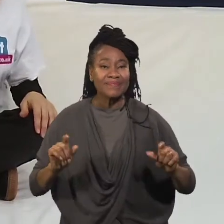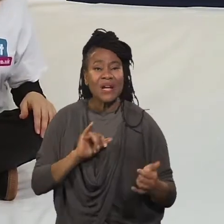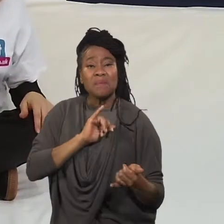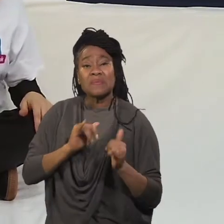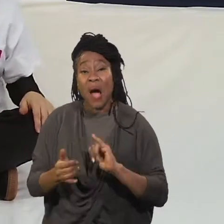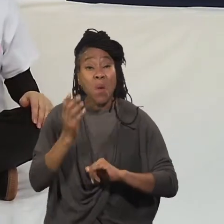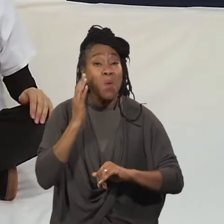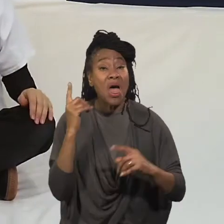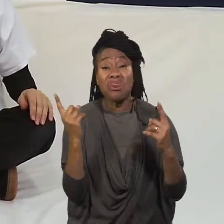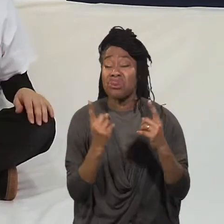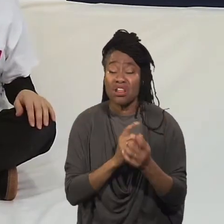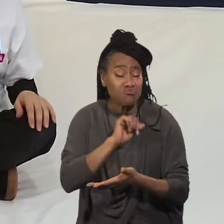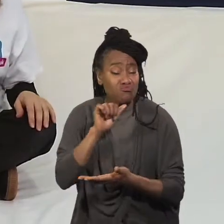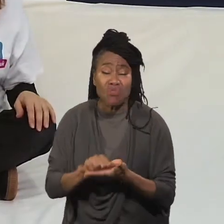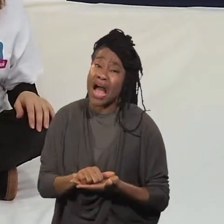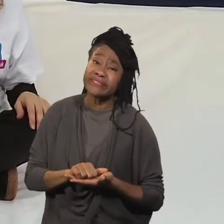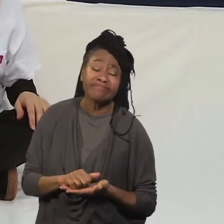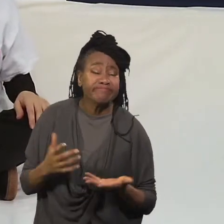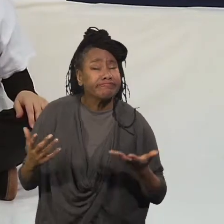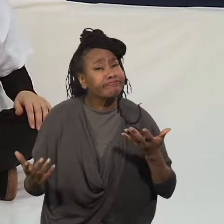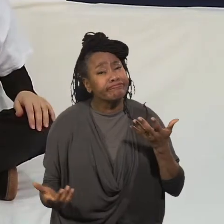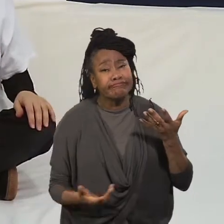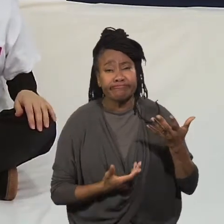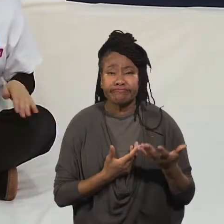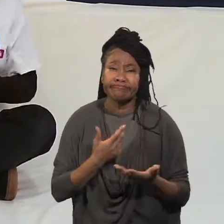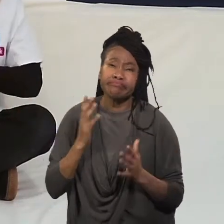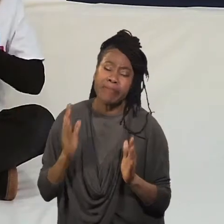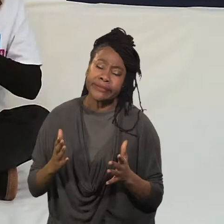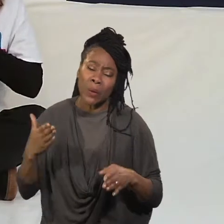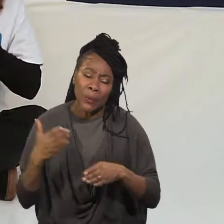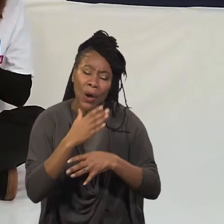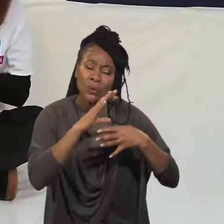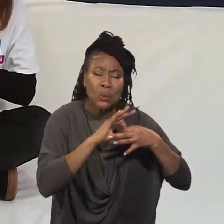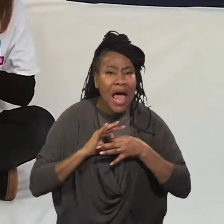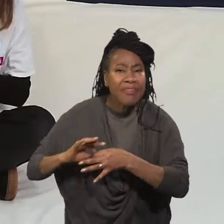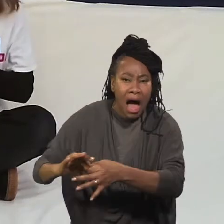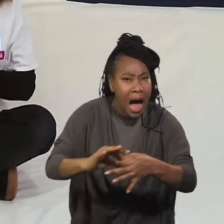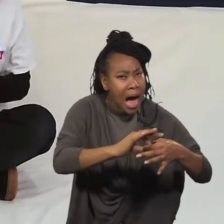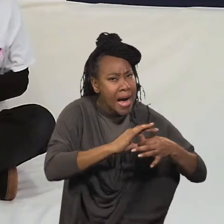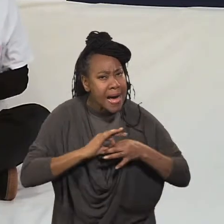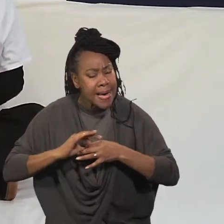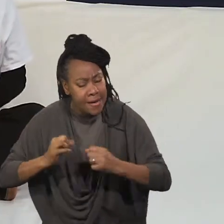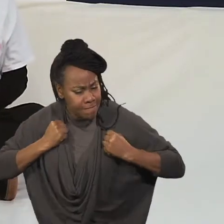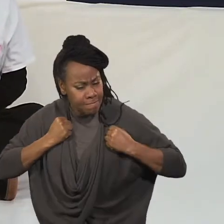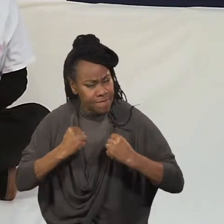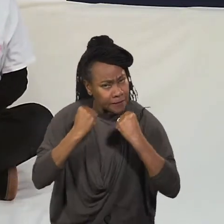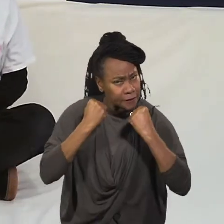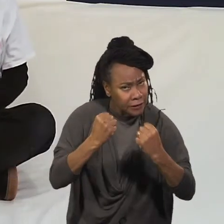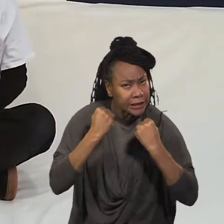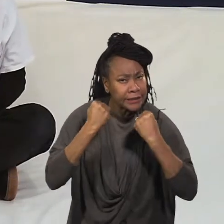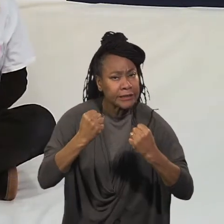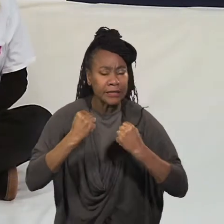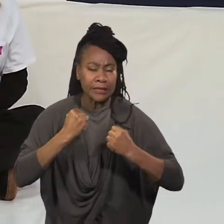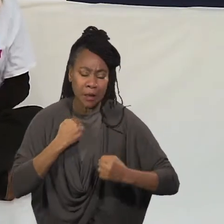Sometimes when things don't go right, we all must work together and fight.